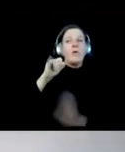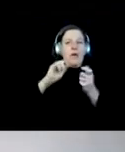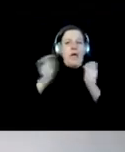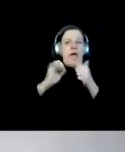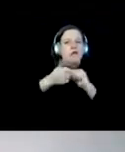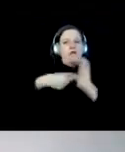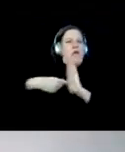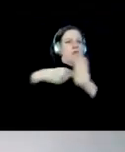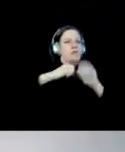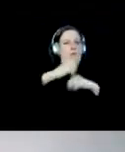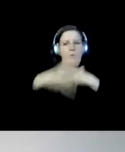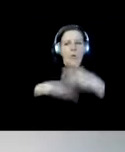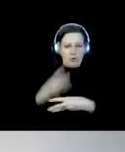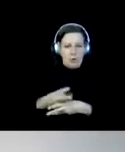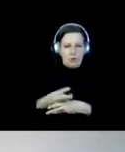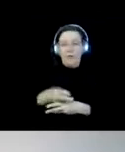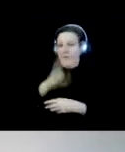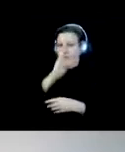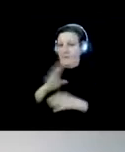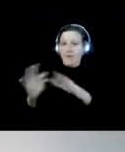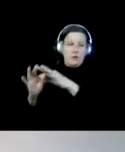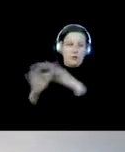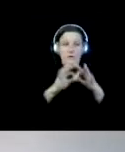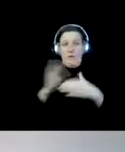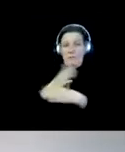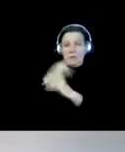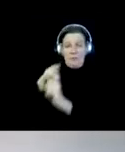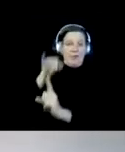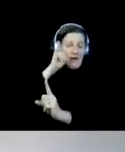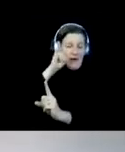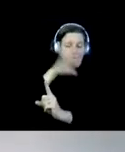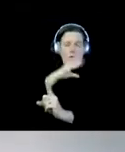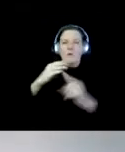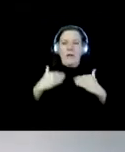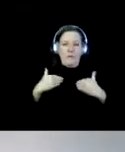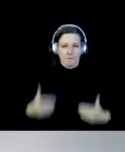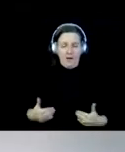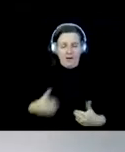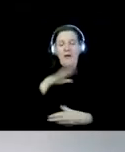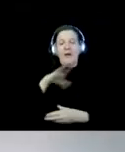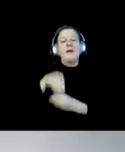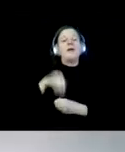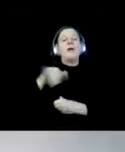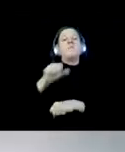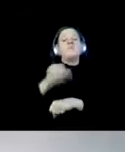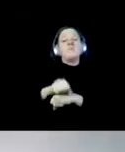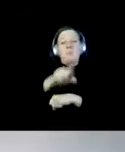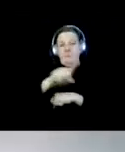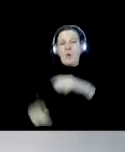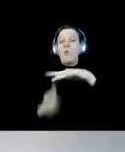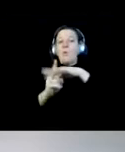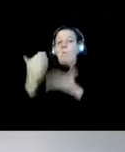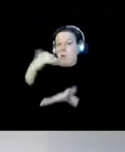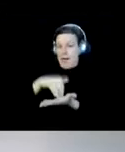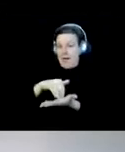direct connection between this object and the body. And in this work, you appear again, but there's